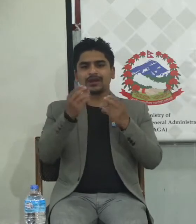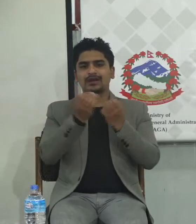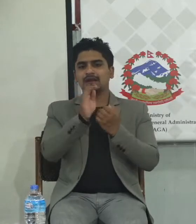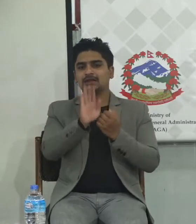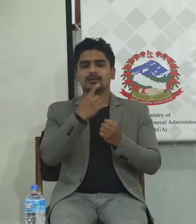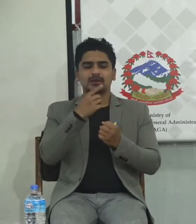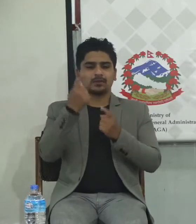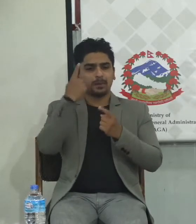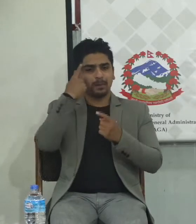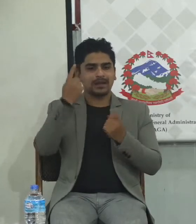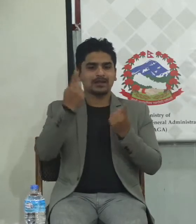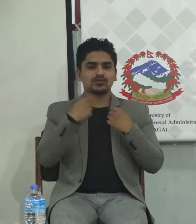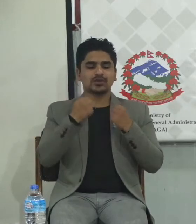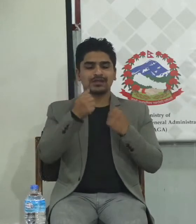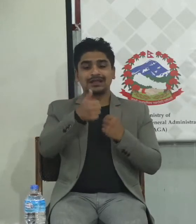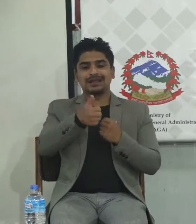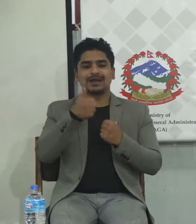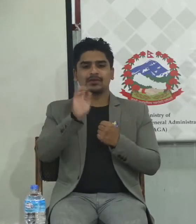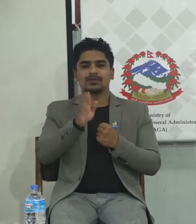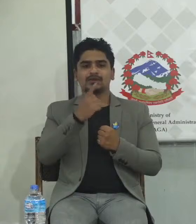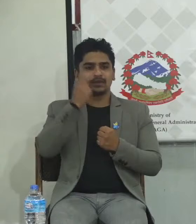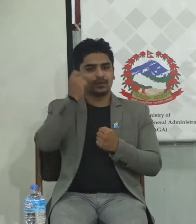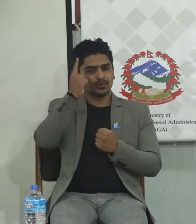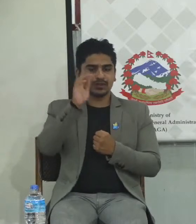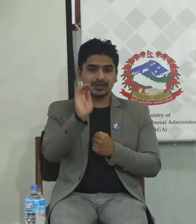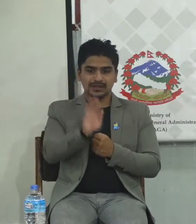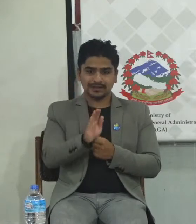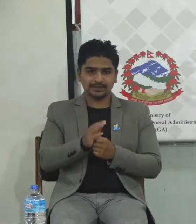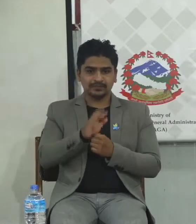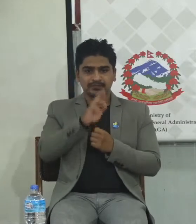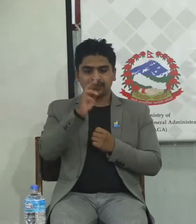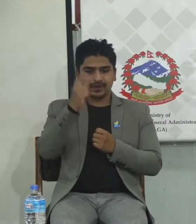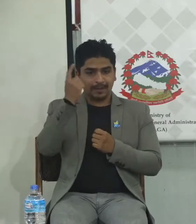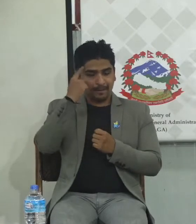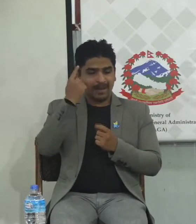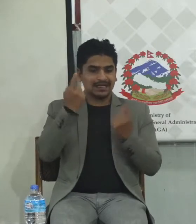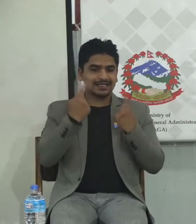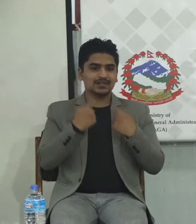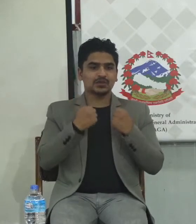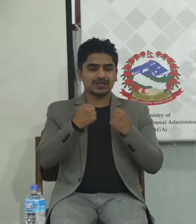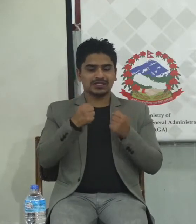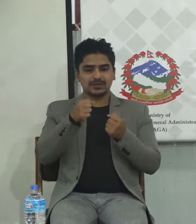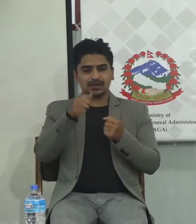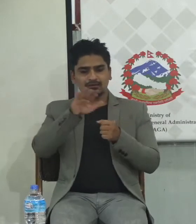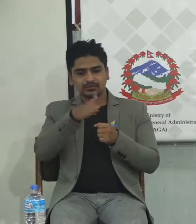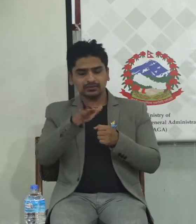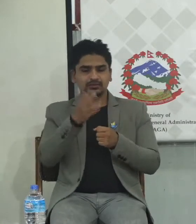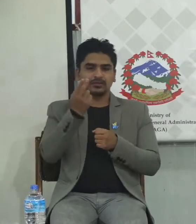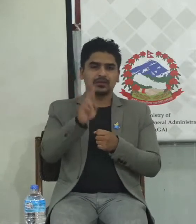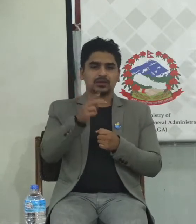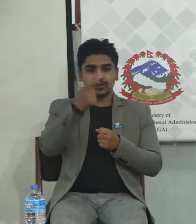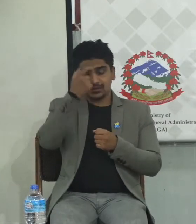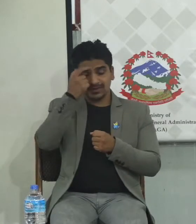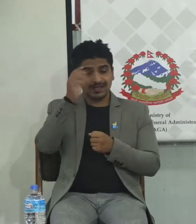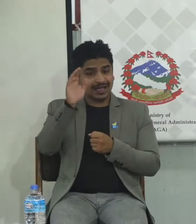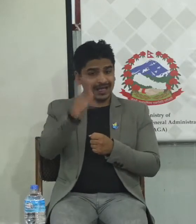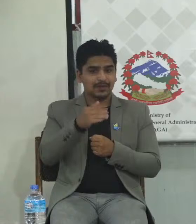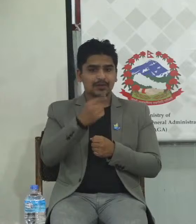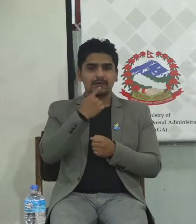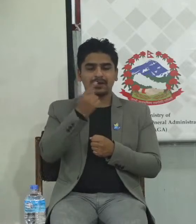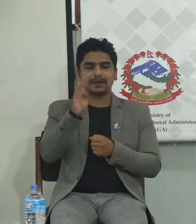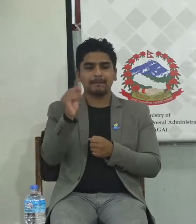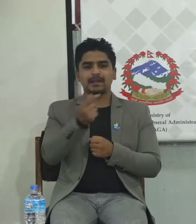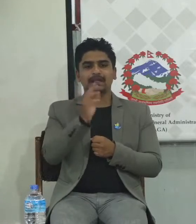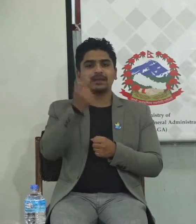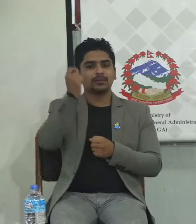well. And if there is some disorder, then we should not feel that they are sick or it is